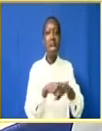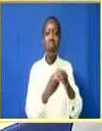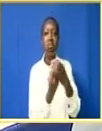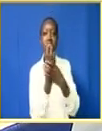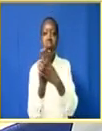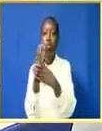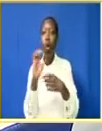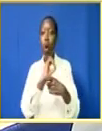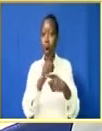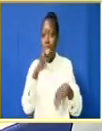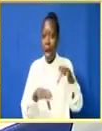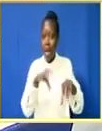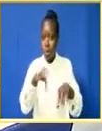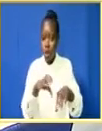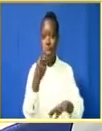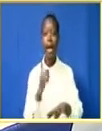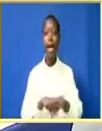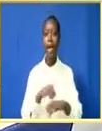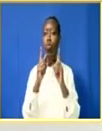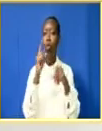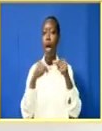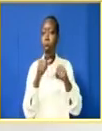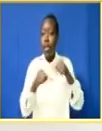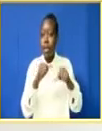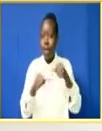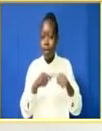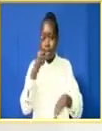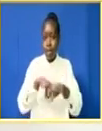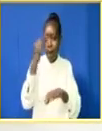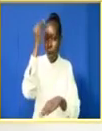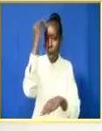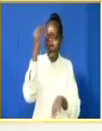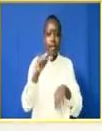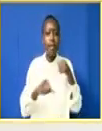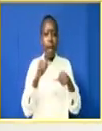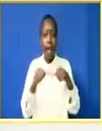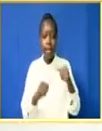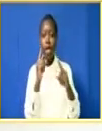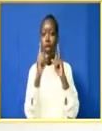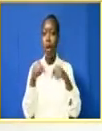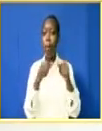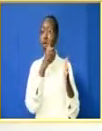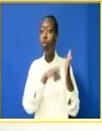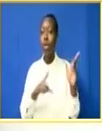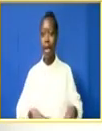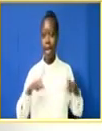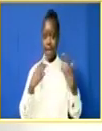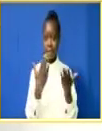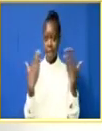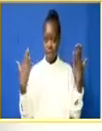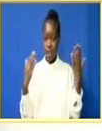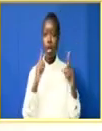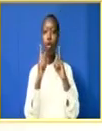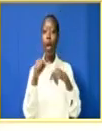Yes. Remember, when you talk about science, when you learn science, science, we talk about living things. Yes. When we talk about